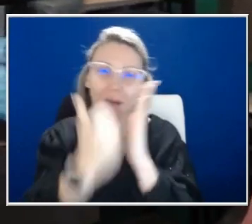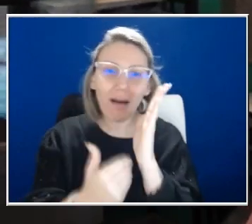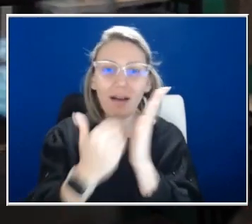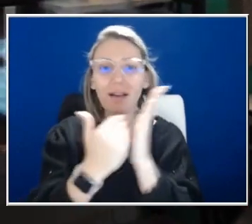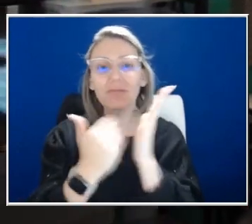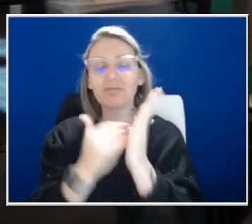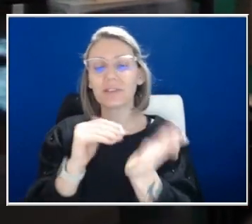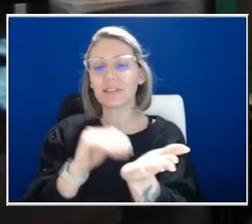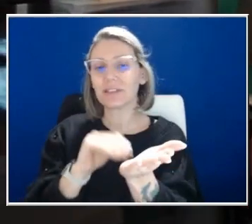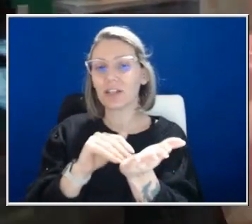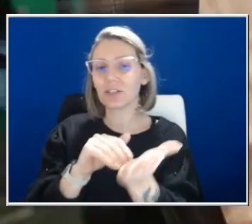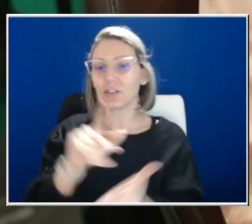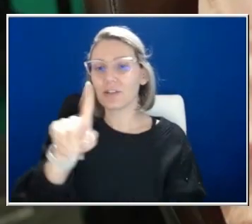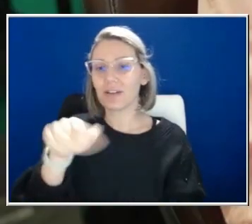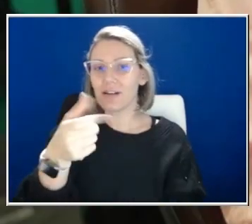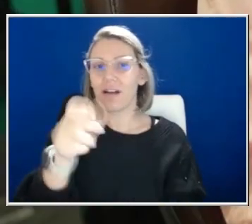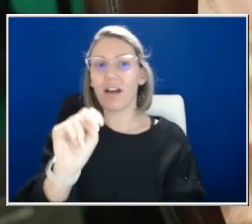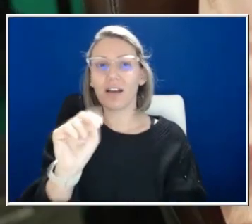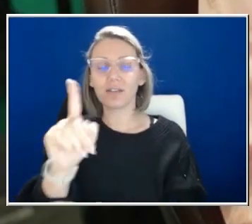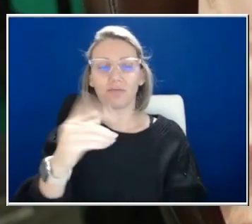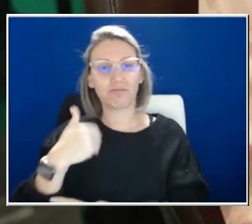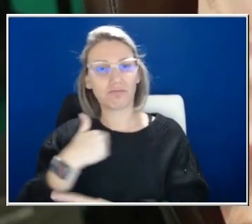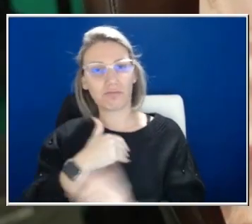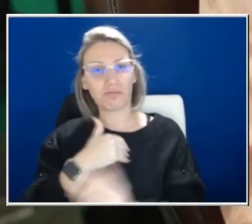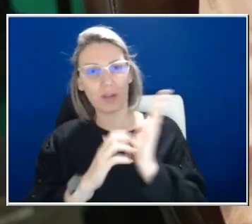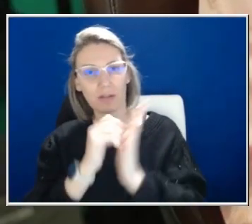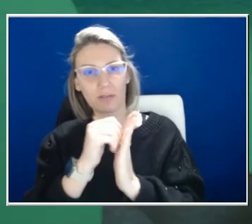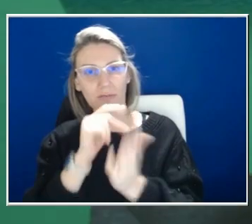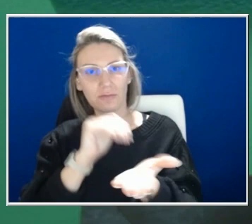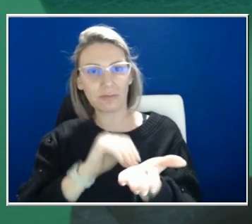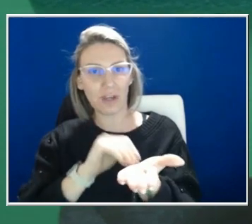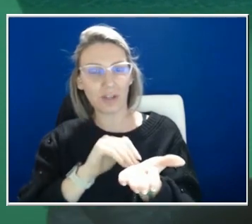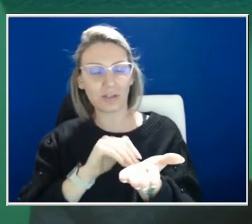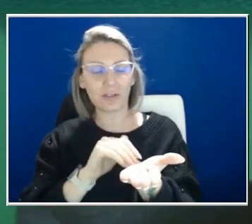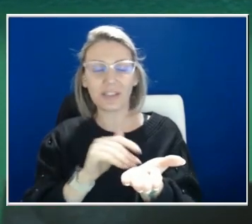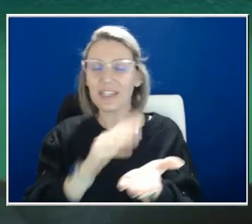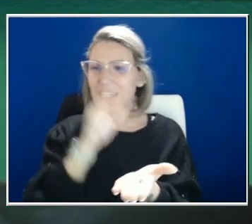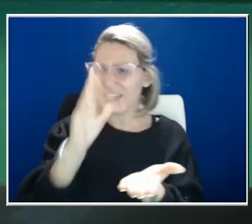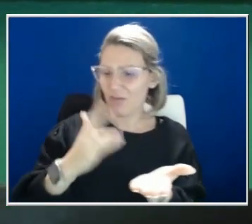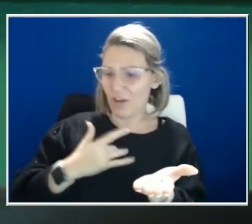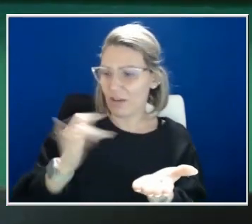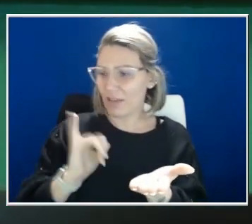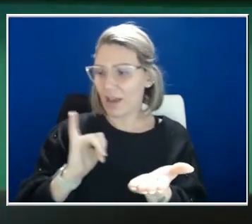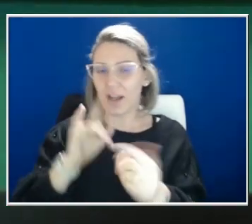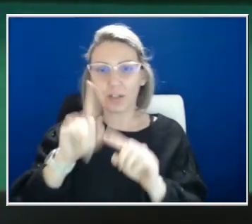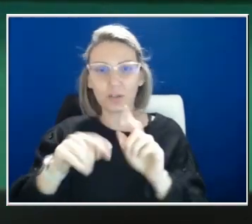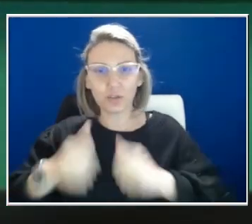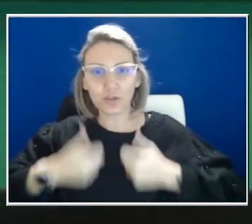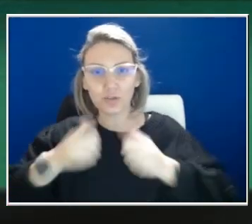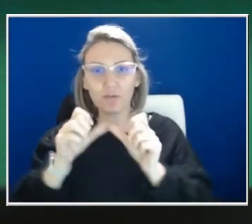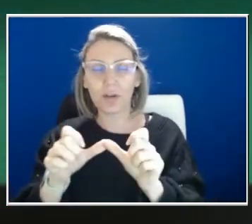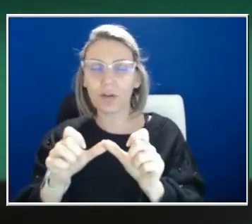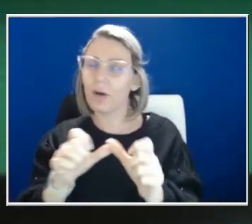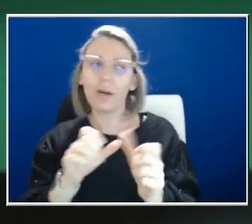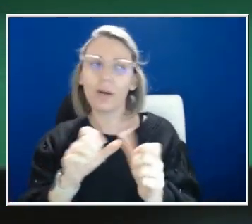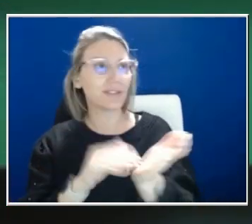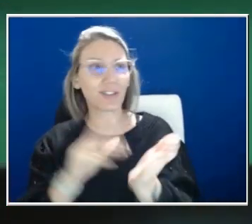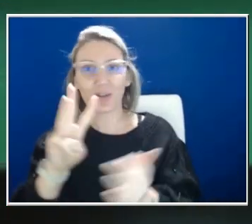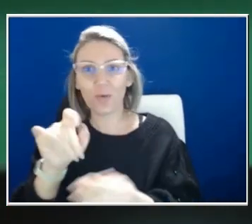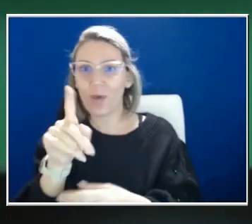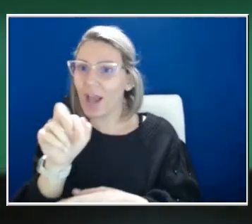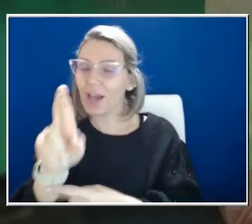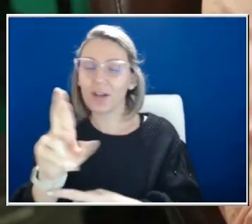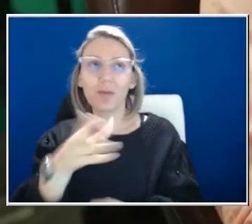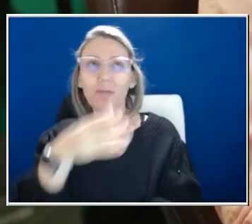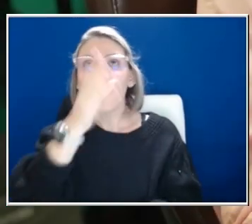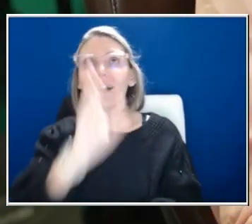doctor, he never made me feel like I didn't have an opportunity to survive. Dr. Wagner, oh my God, she made me laugh.